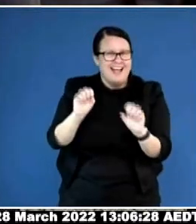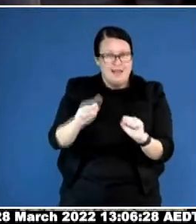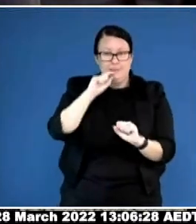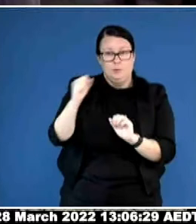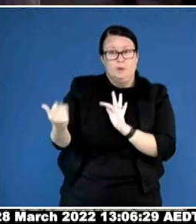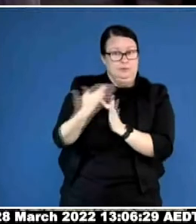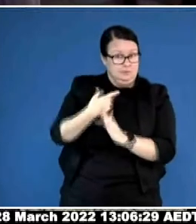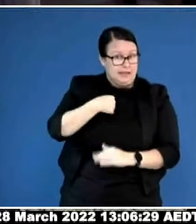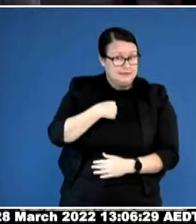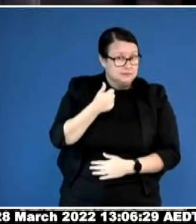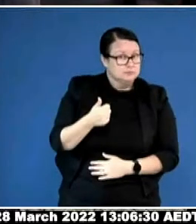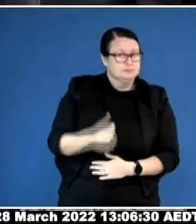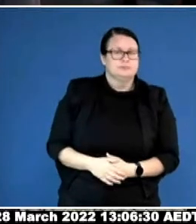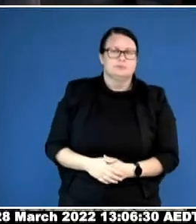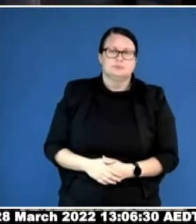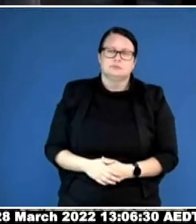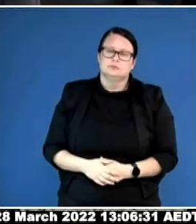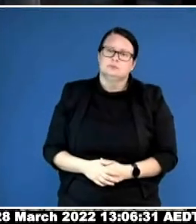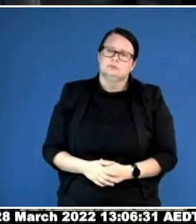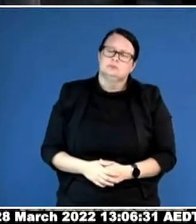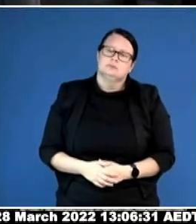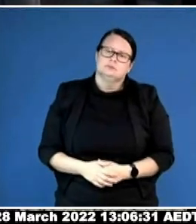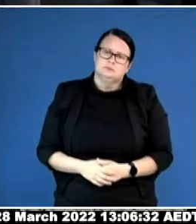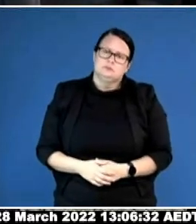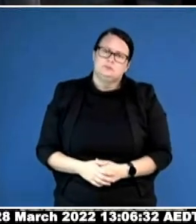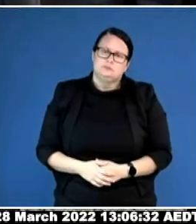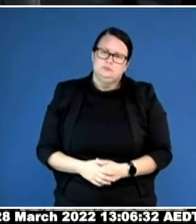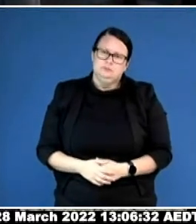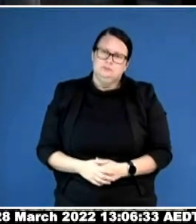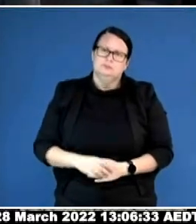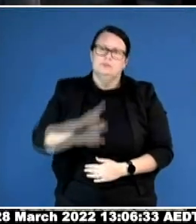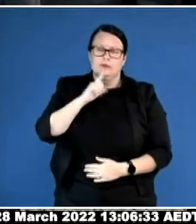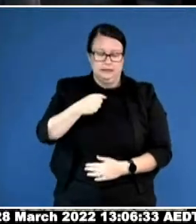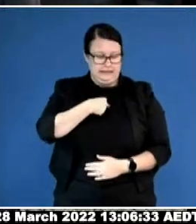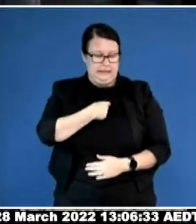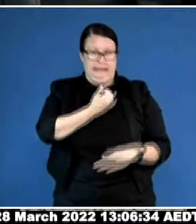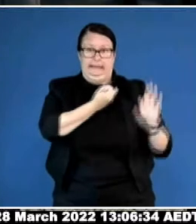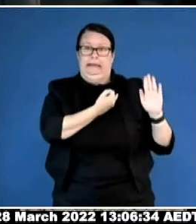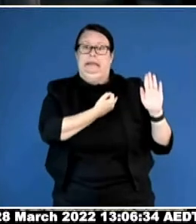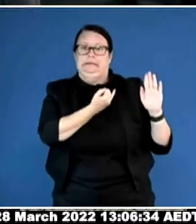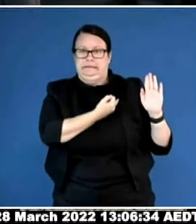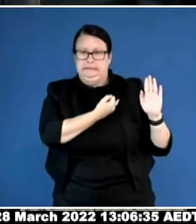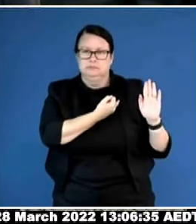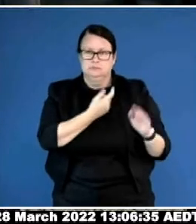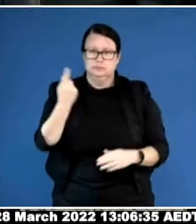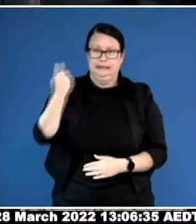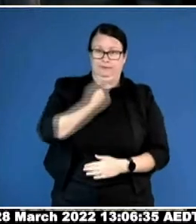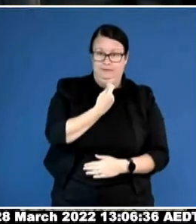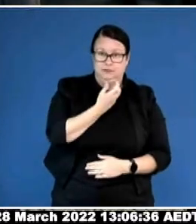us. So you said in the statement that he pleaded guilty and ultimately convicted and was sentenced